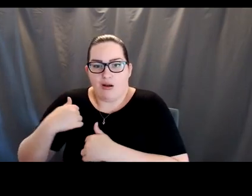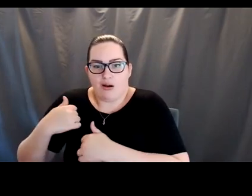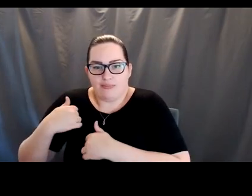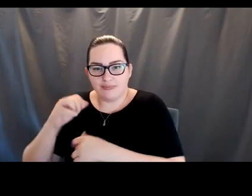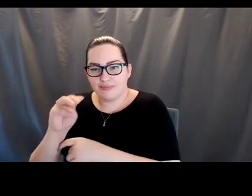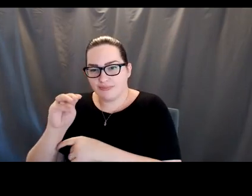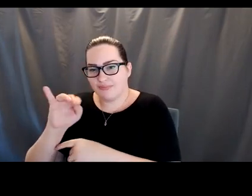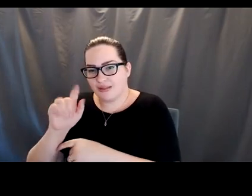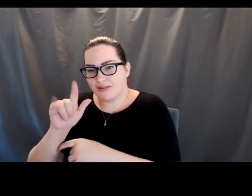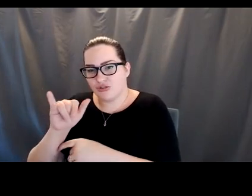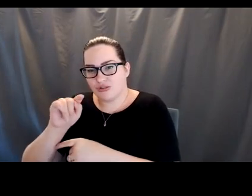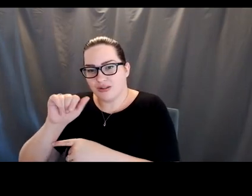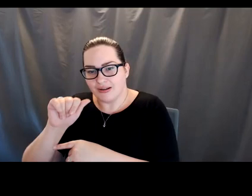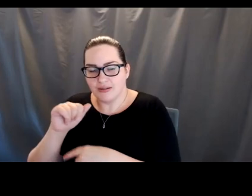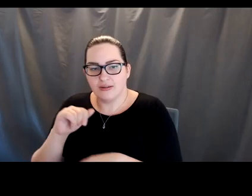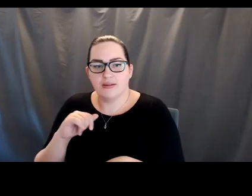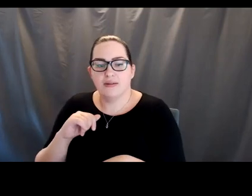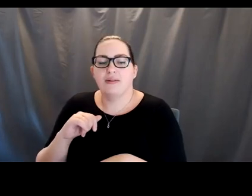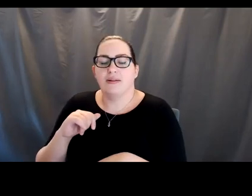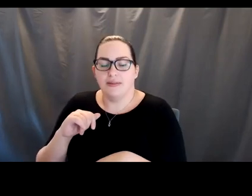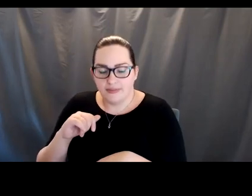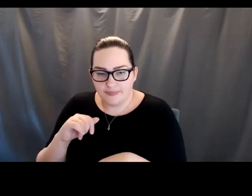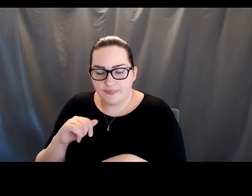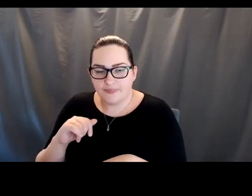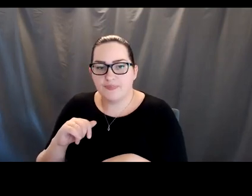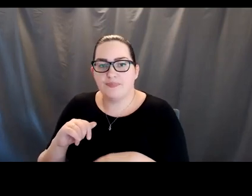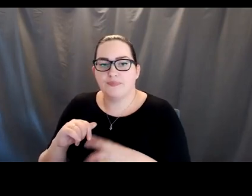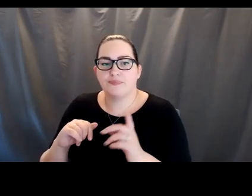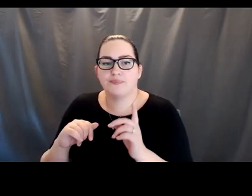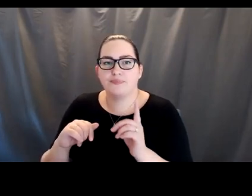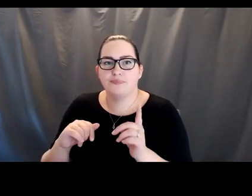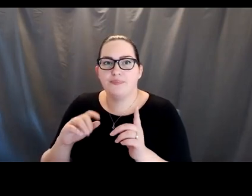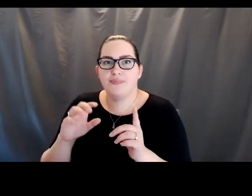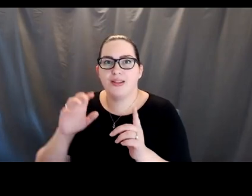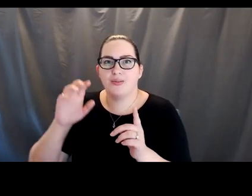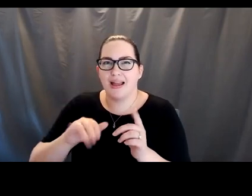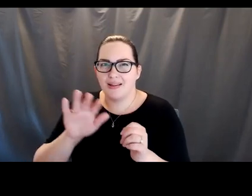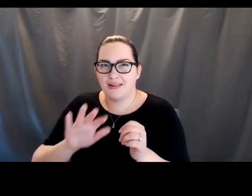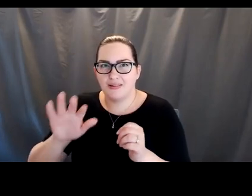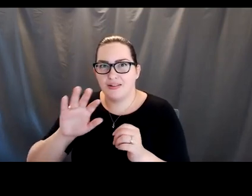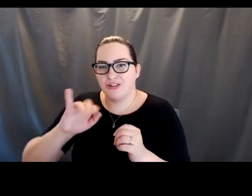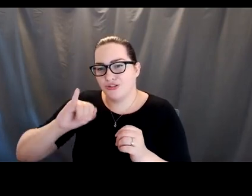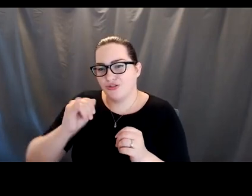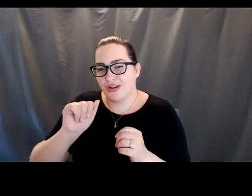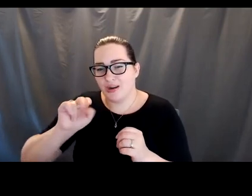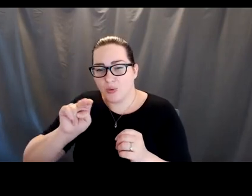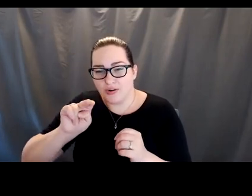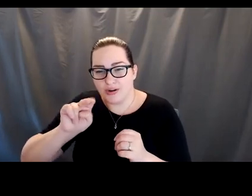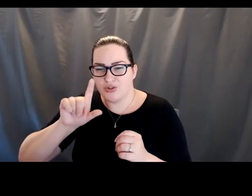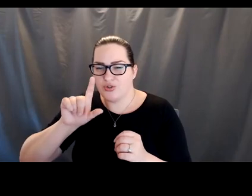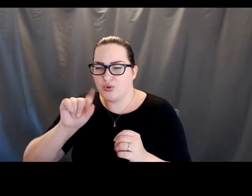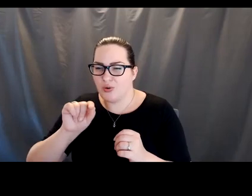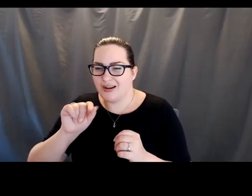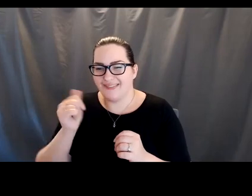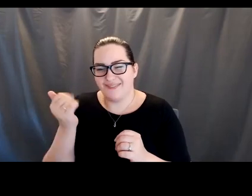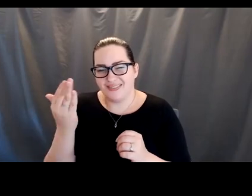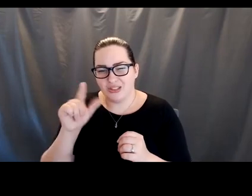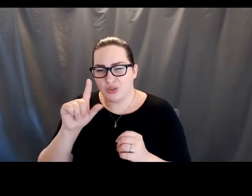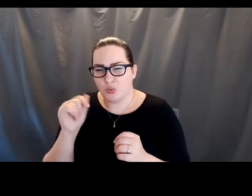and that was in January of 2015, maybe, I don't know, 16. In any